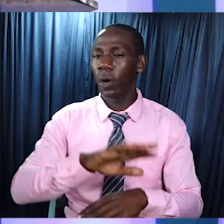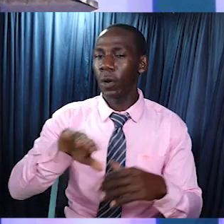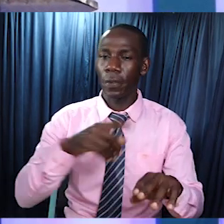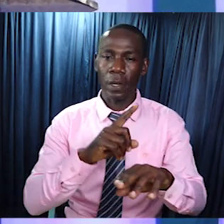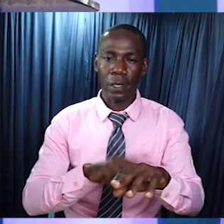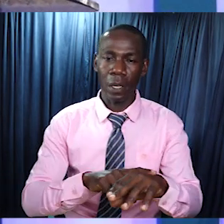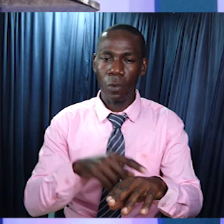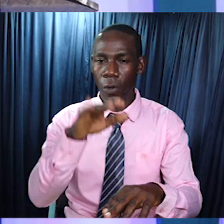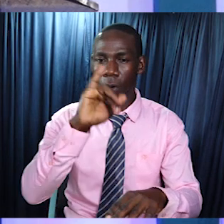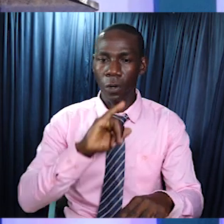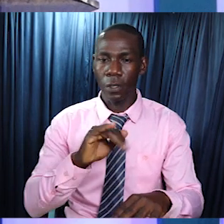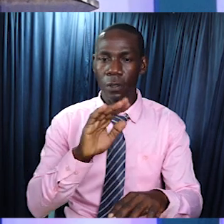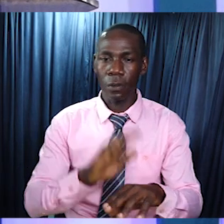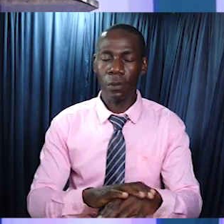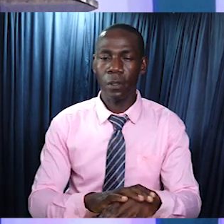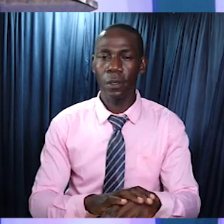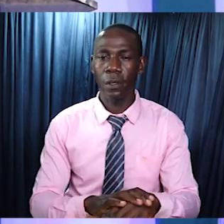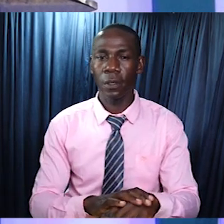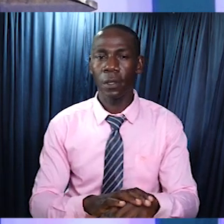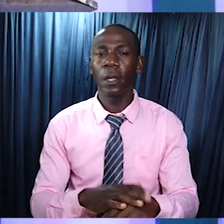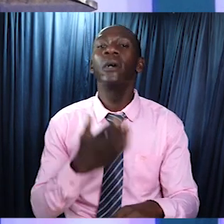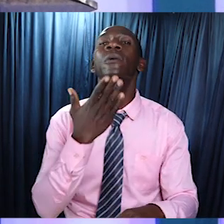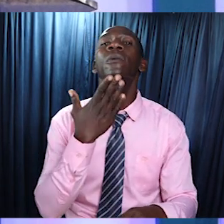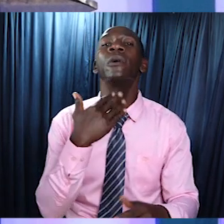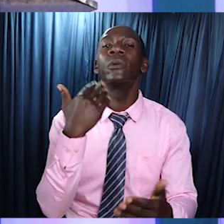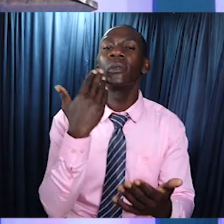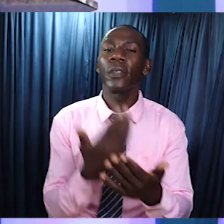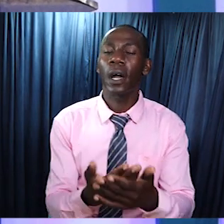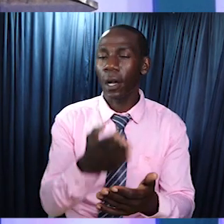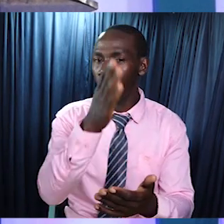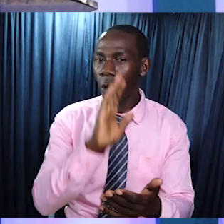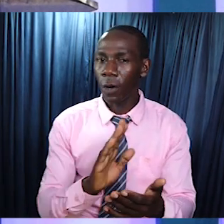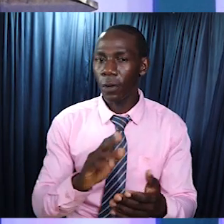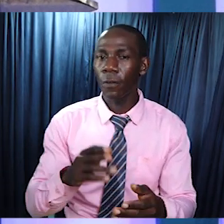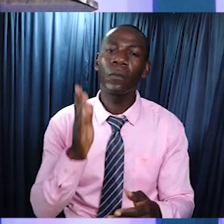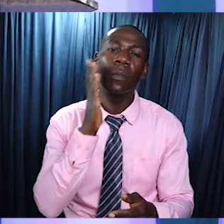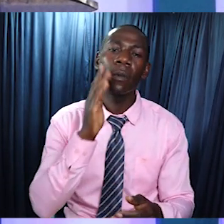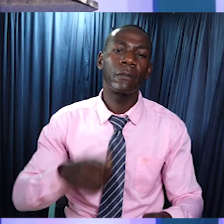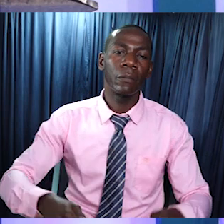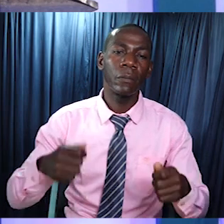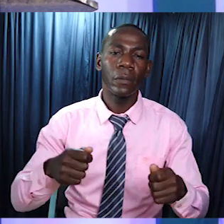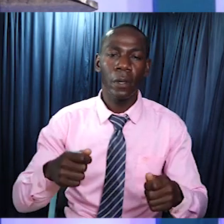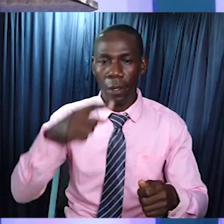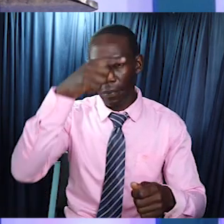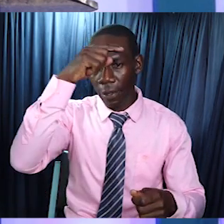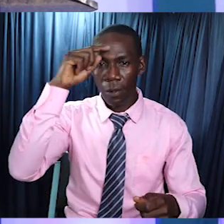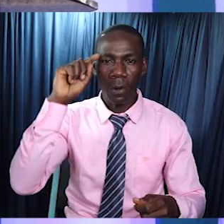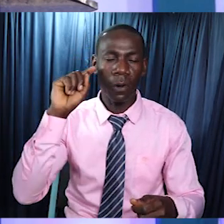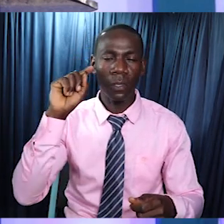time. Mungu ni mwema. Yeah, I want to thank God of the founder mother. Namshukuru Mungu wa mama mwanzilishi. Kwa